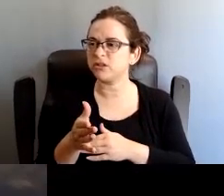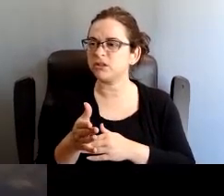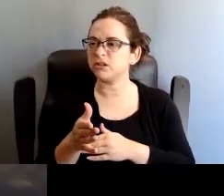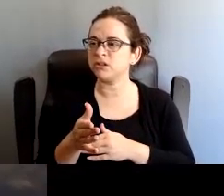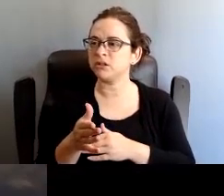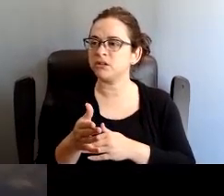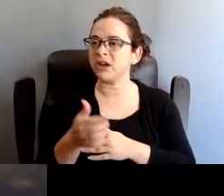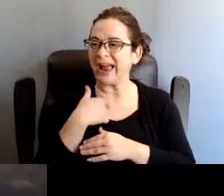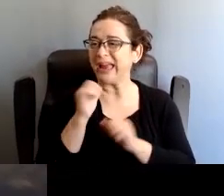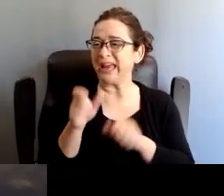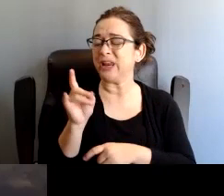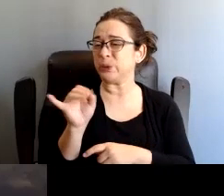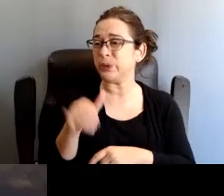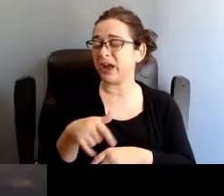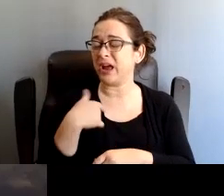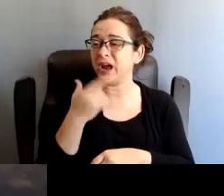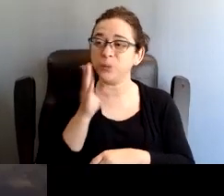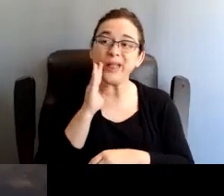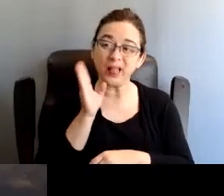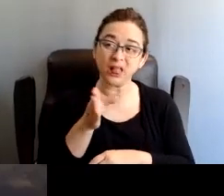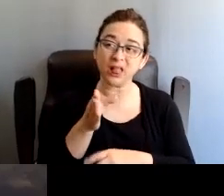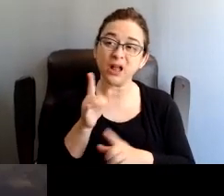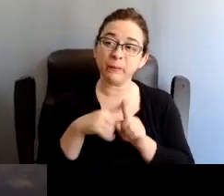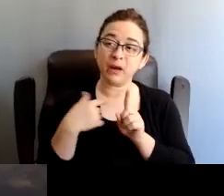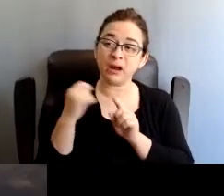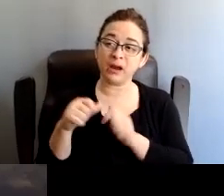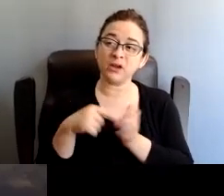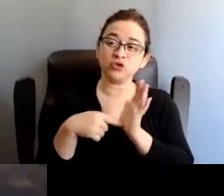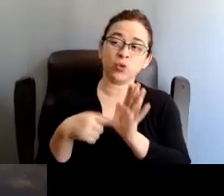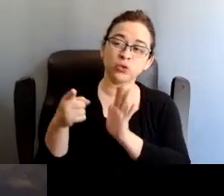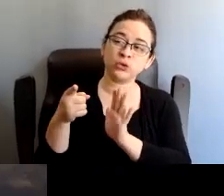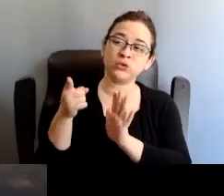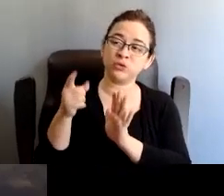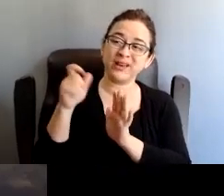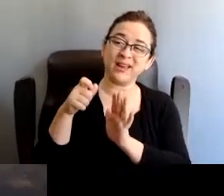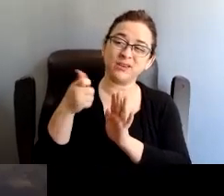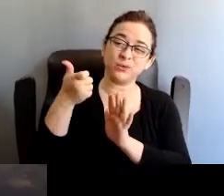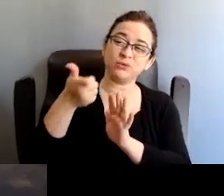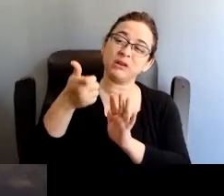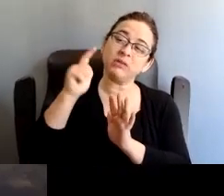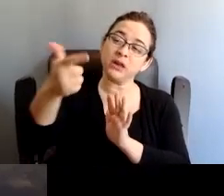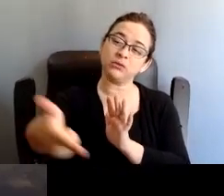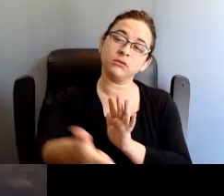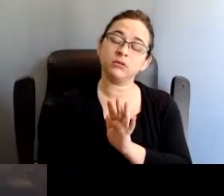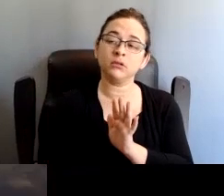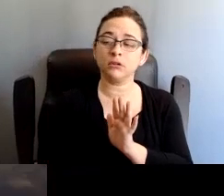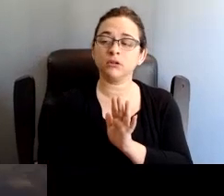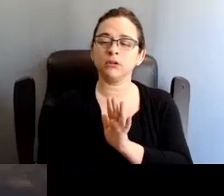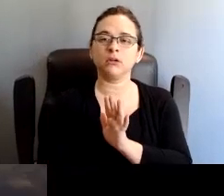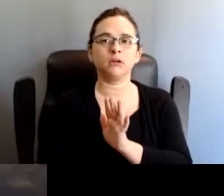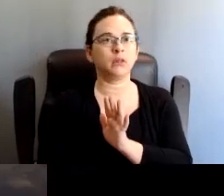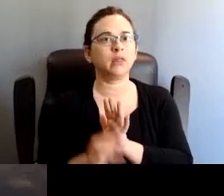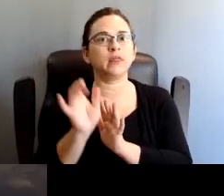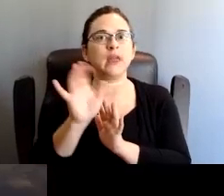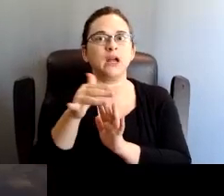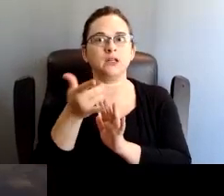for sure, you know, and I will, but let me show you where it's at, just in case. Yeah. You know, and that's the thing, so we